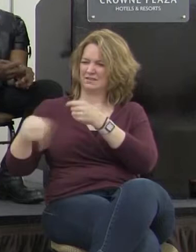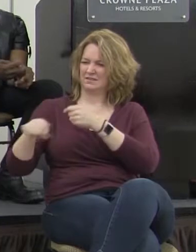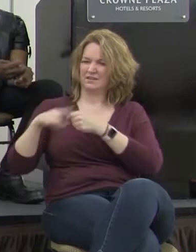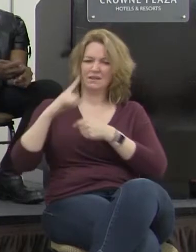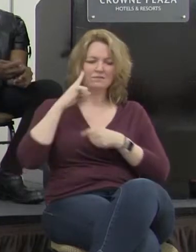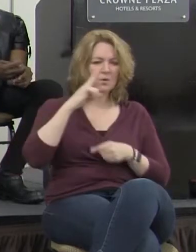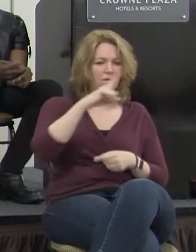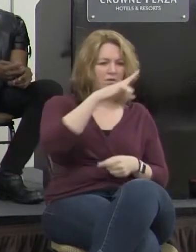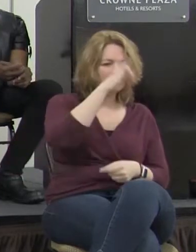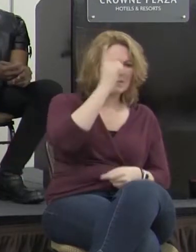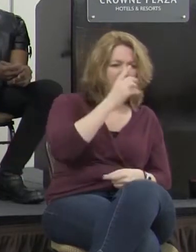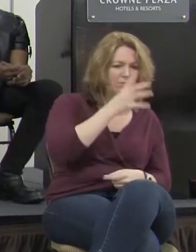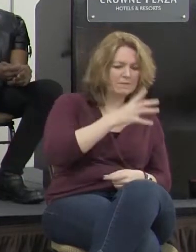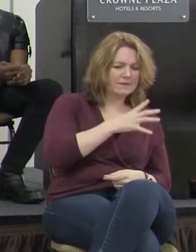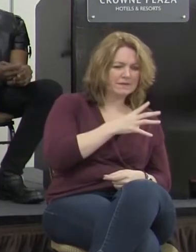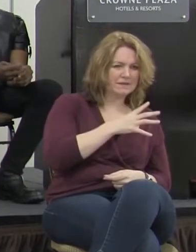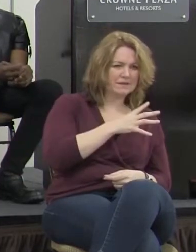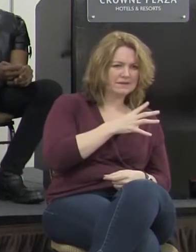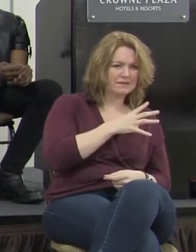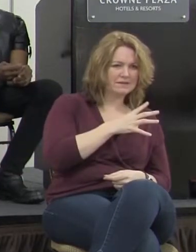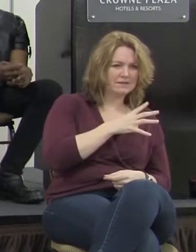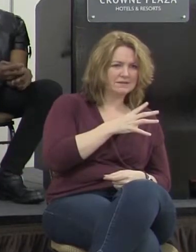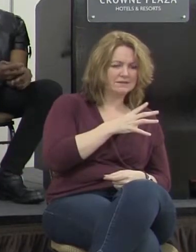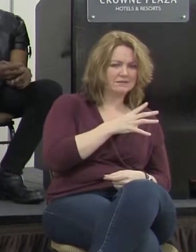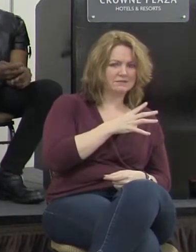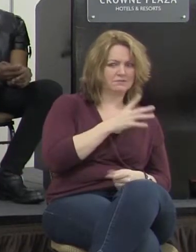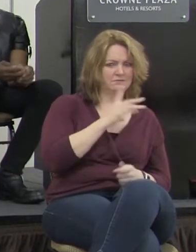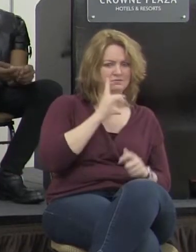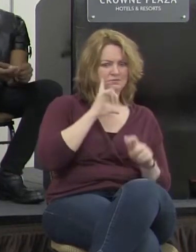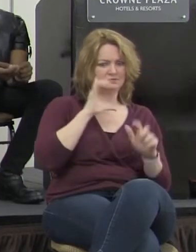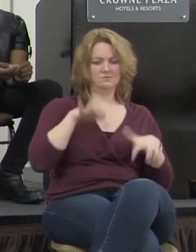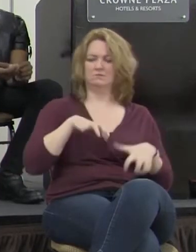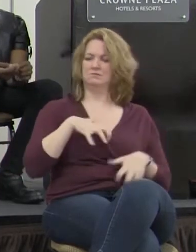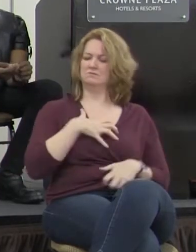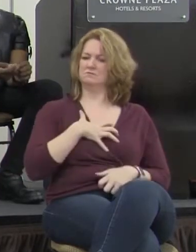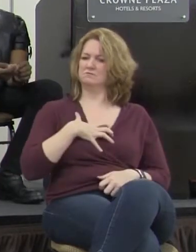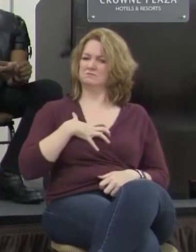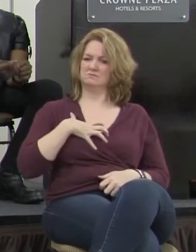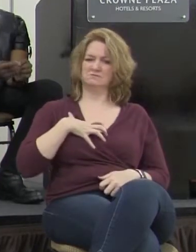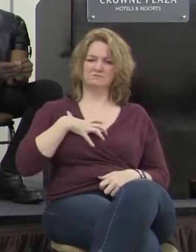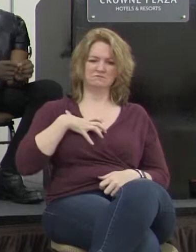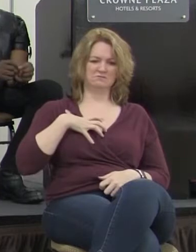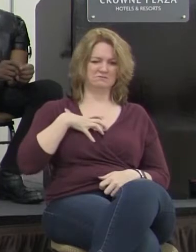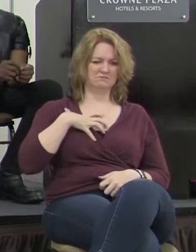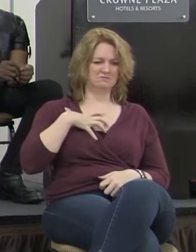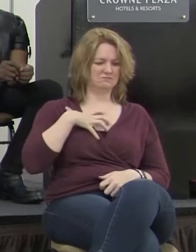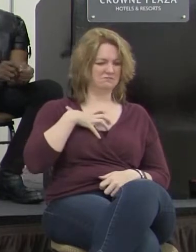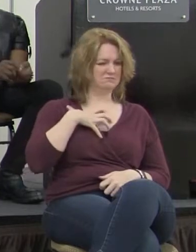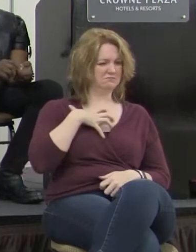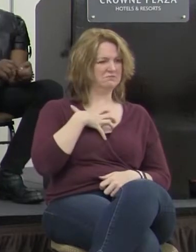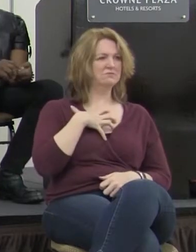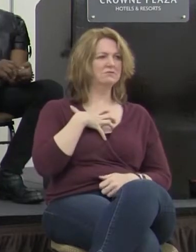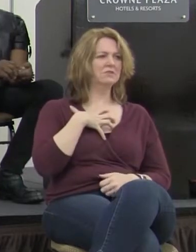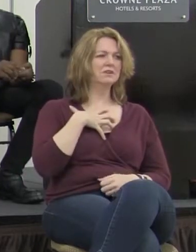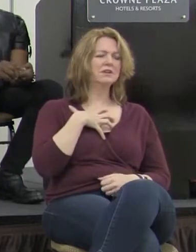women is appalling and disgusting to me. And I think as black